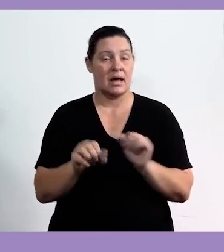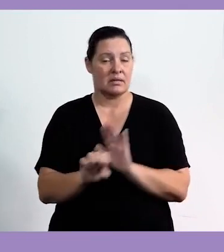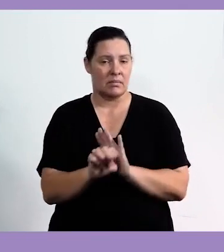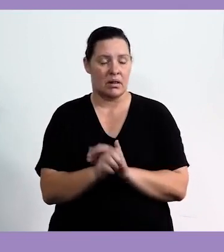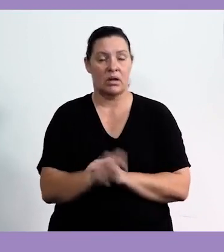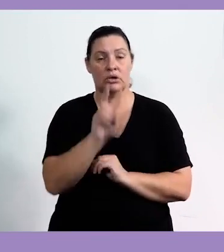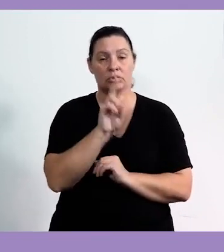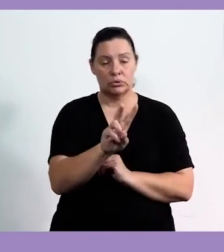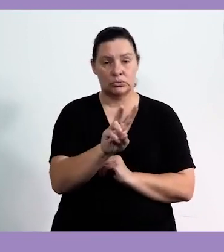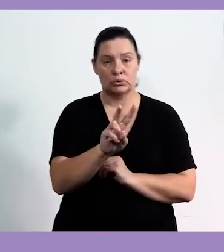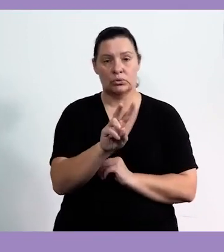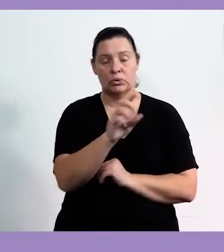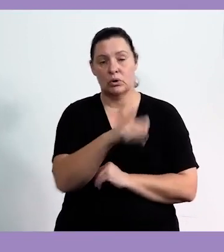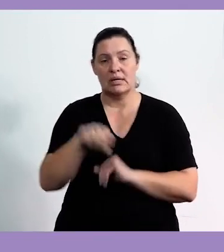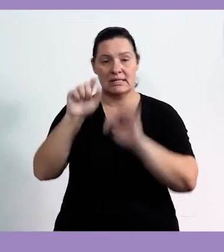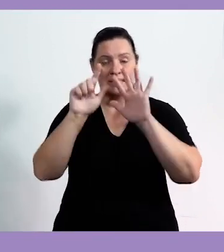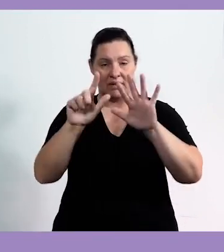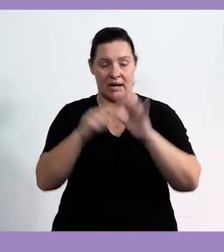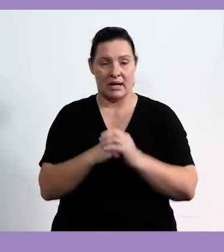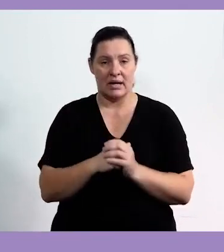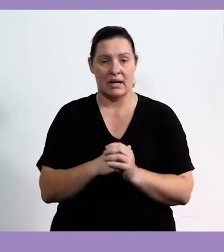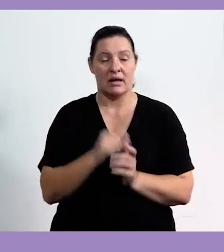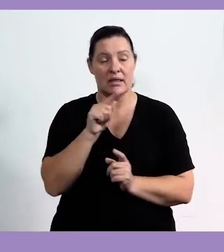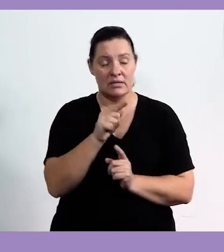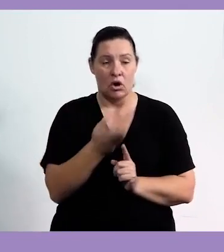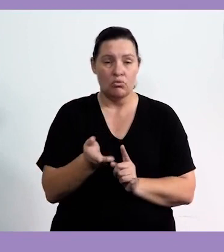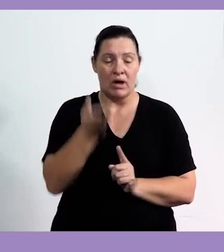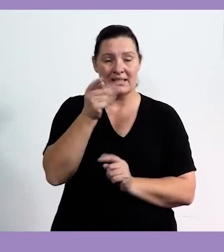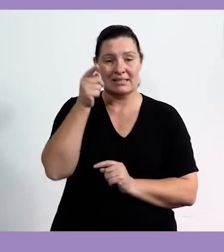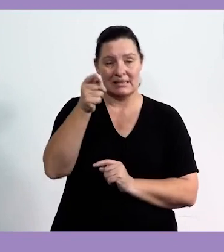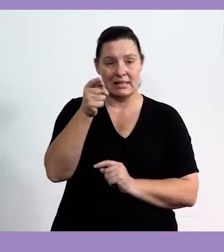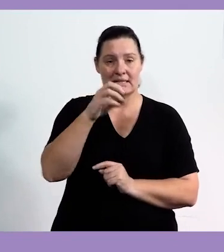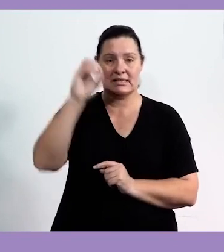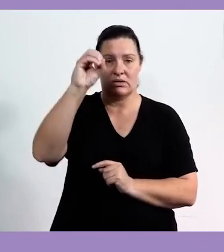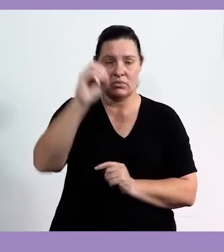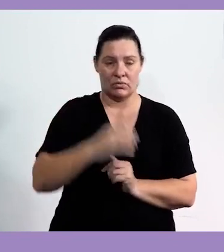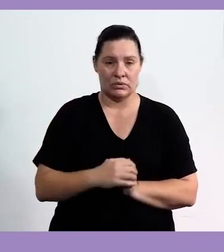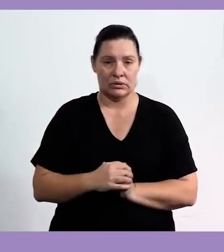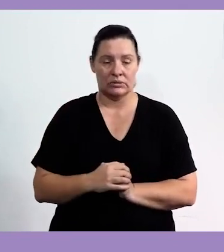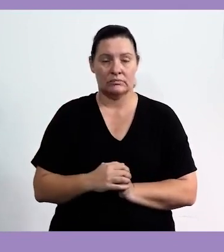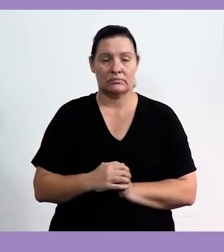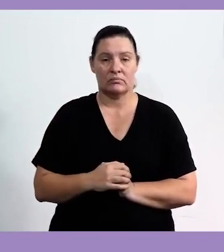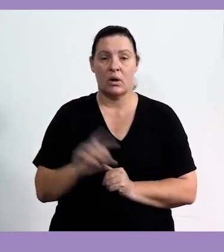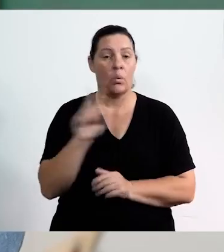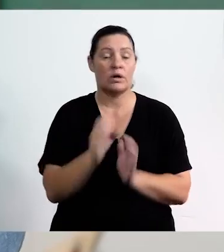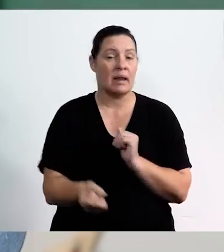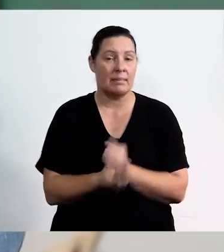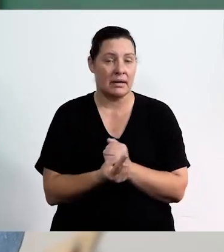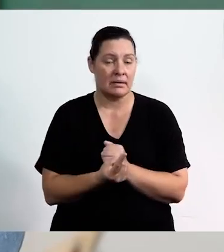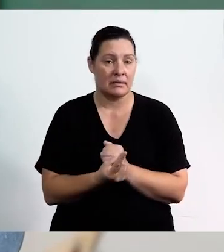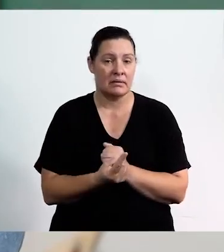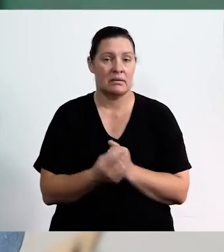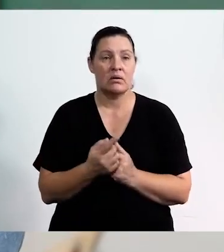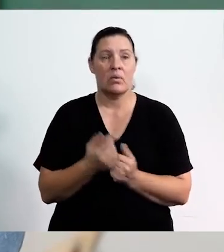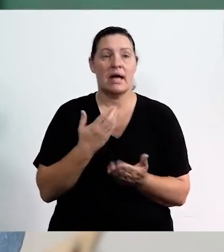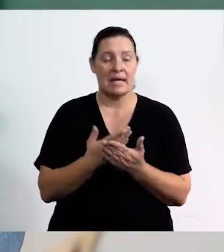Our next example is 2 to the exponent 7, and that power is raised to the exponent 0. So what is going